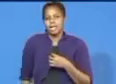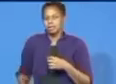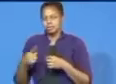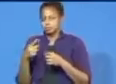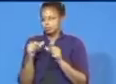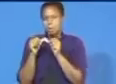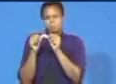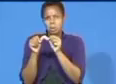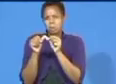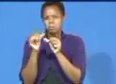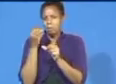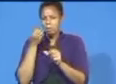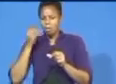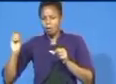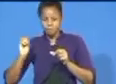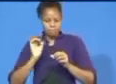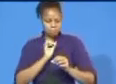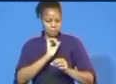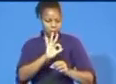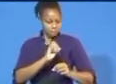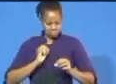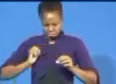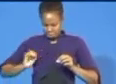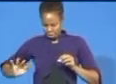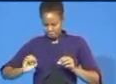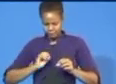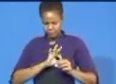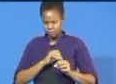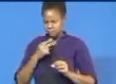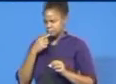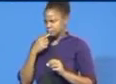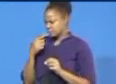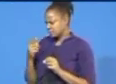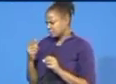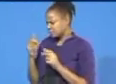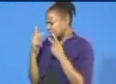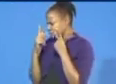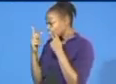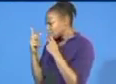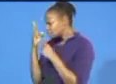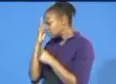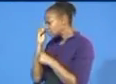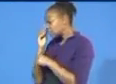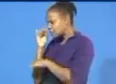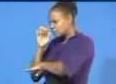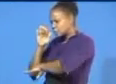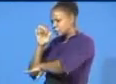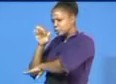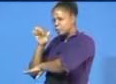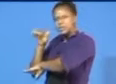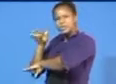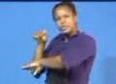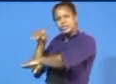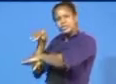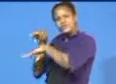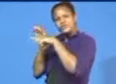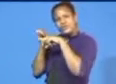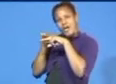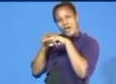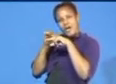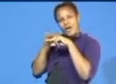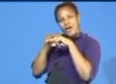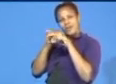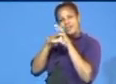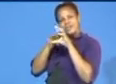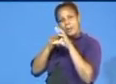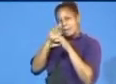she continued taking off, he said he slept on the chair because there was more of her there.